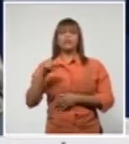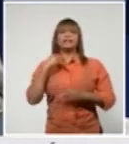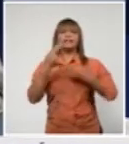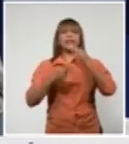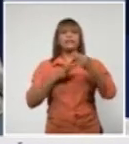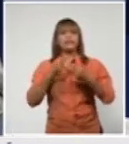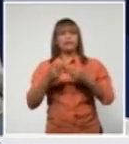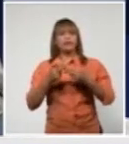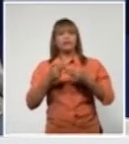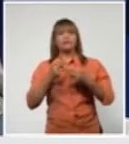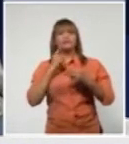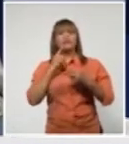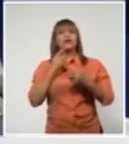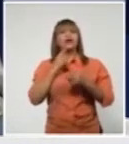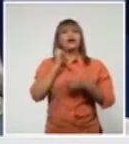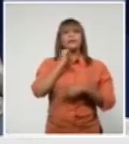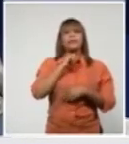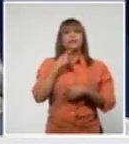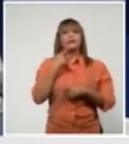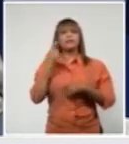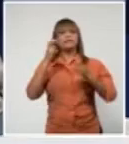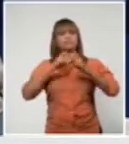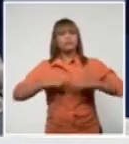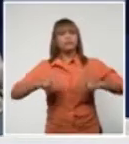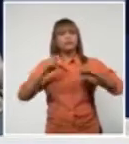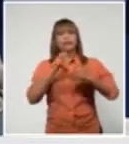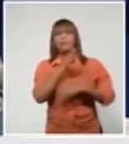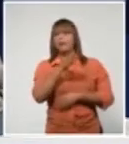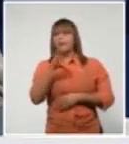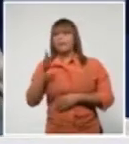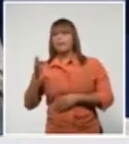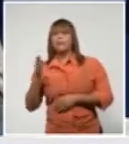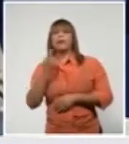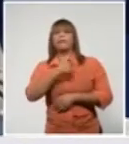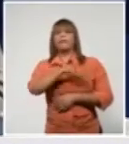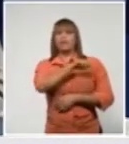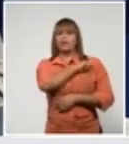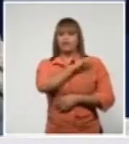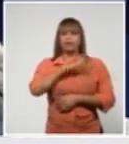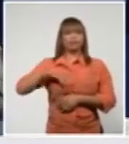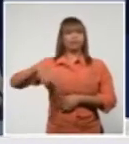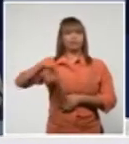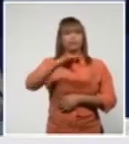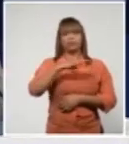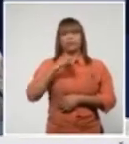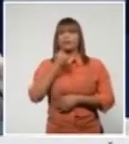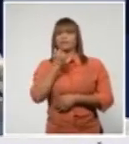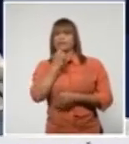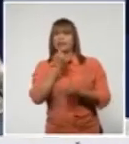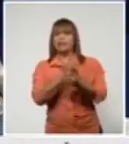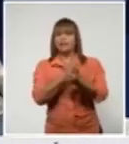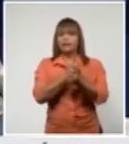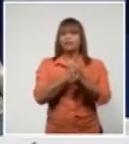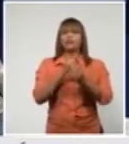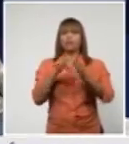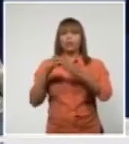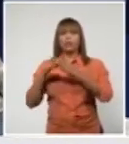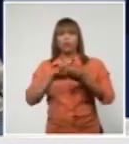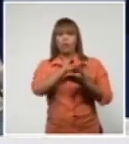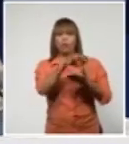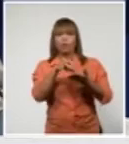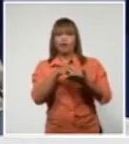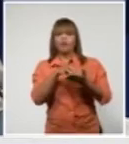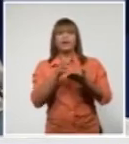4,226, Mayabeque 268, Matanzas 610,